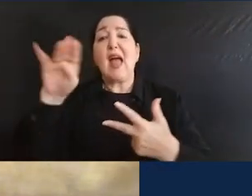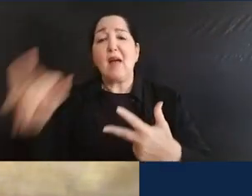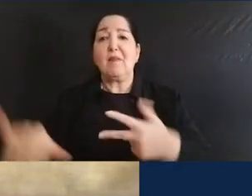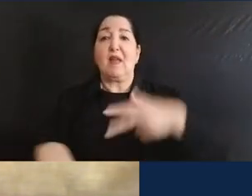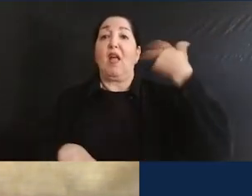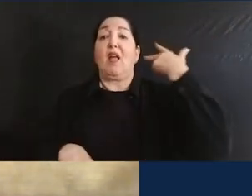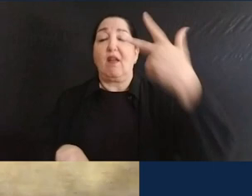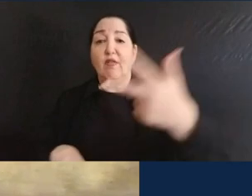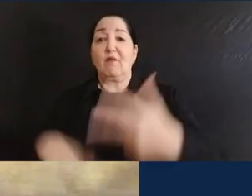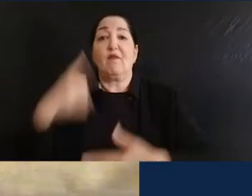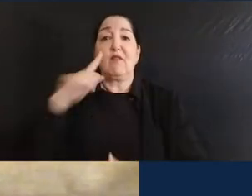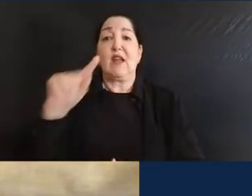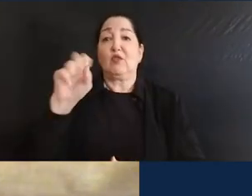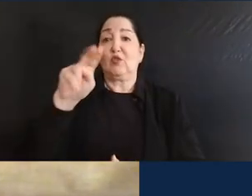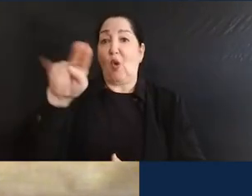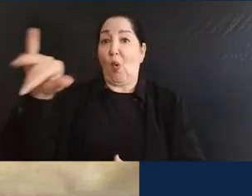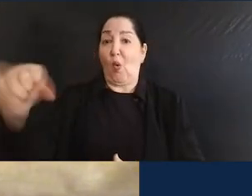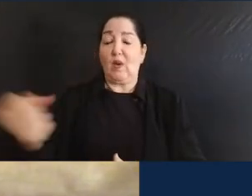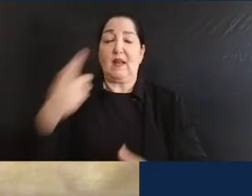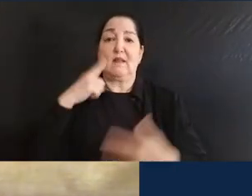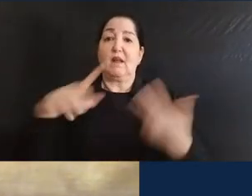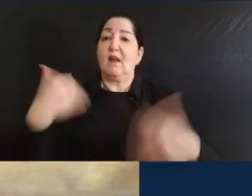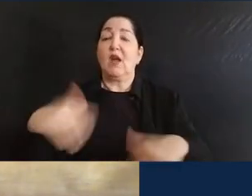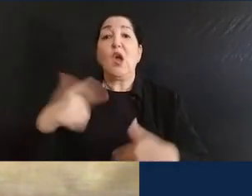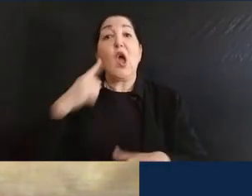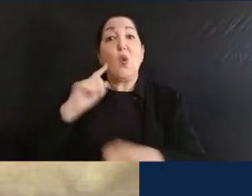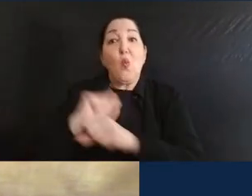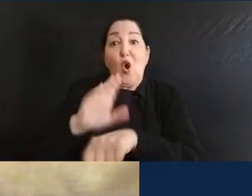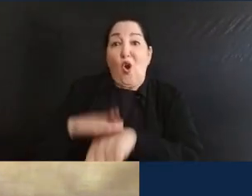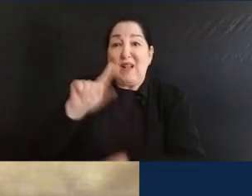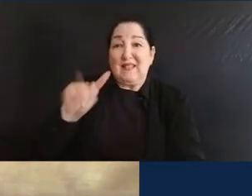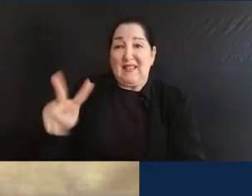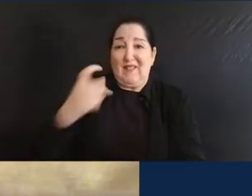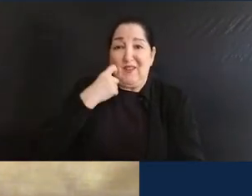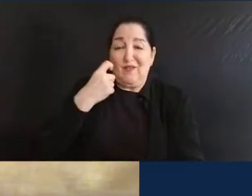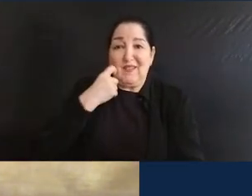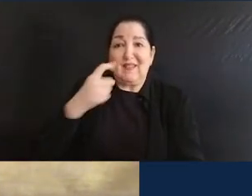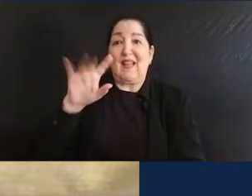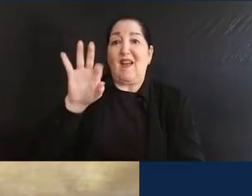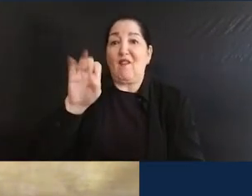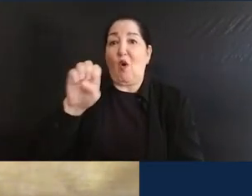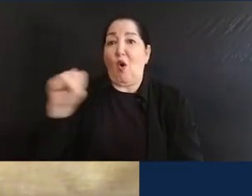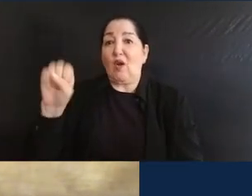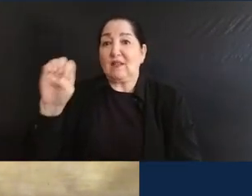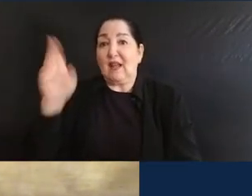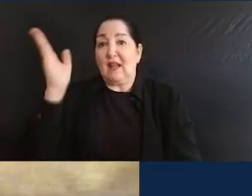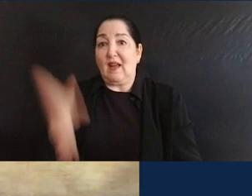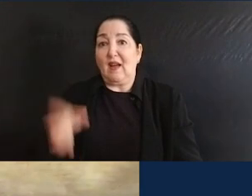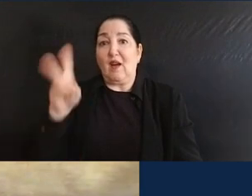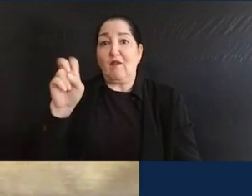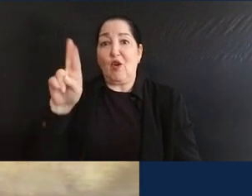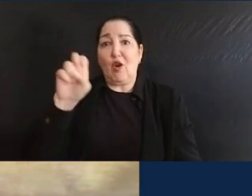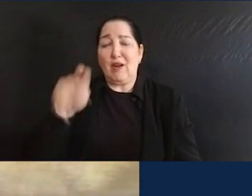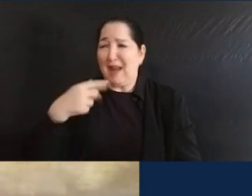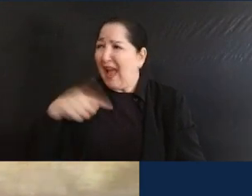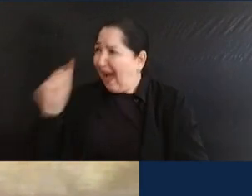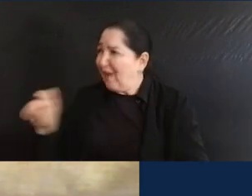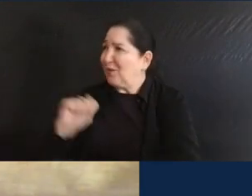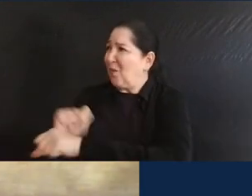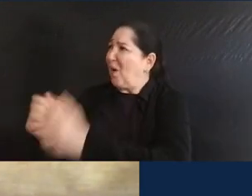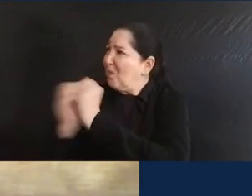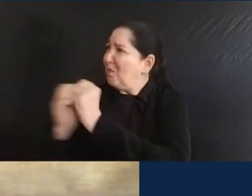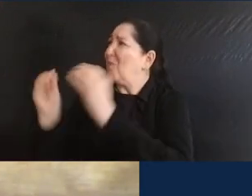Showman soundtrack, and most recently, an Emmy for Outstanding Music Direction for his work on the FX